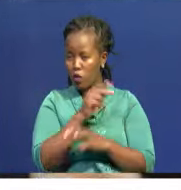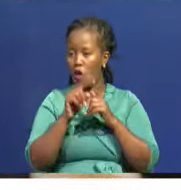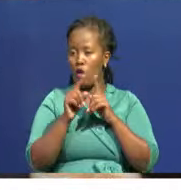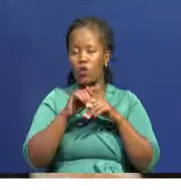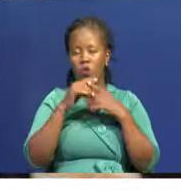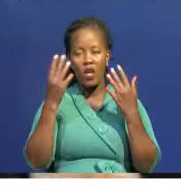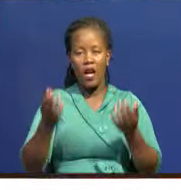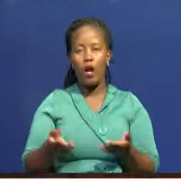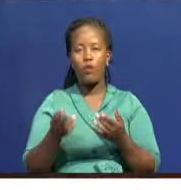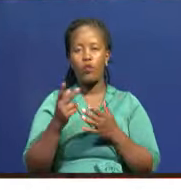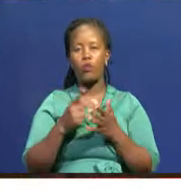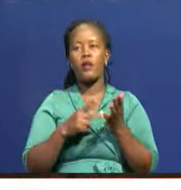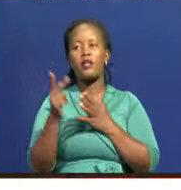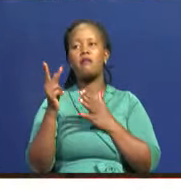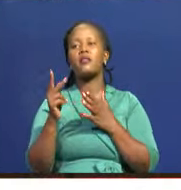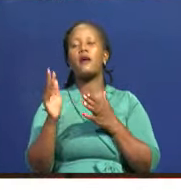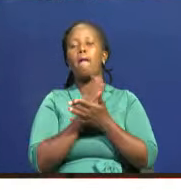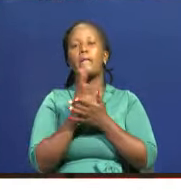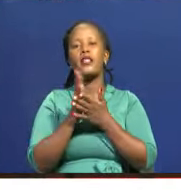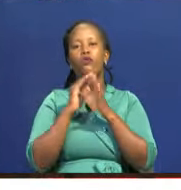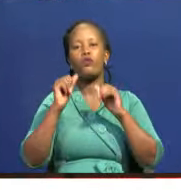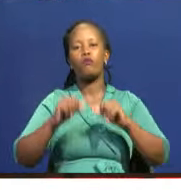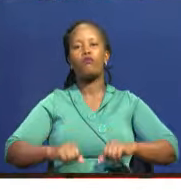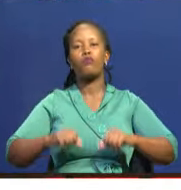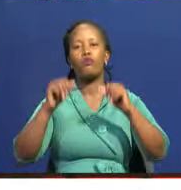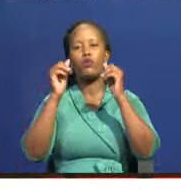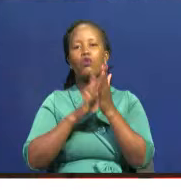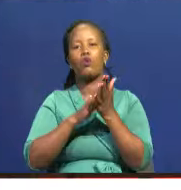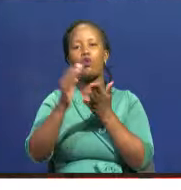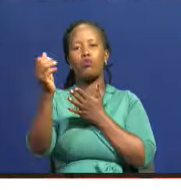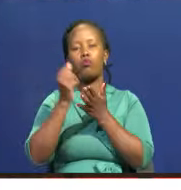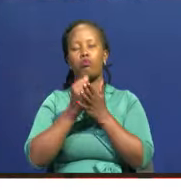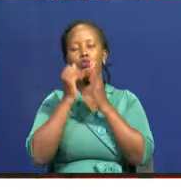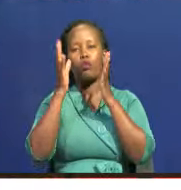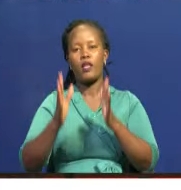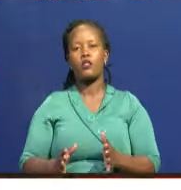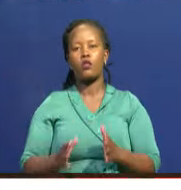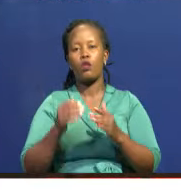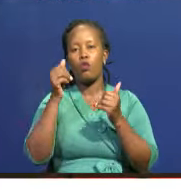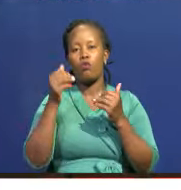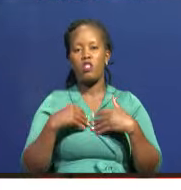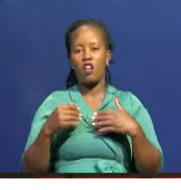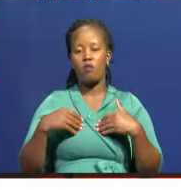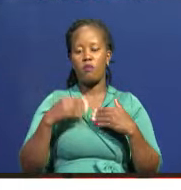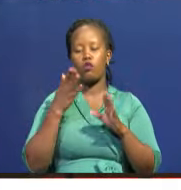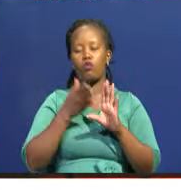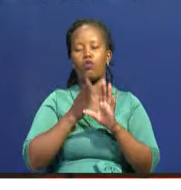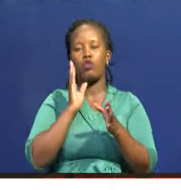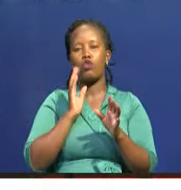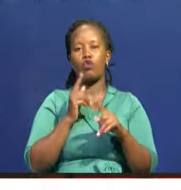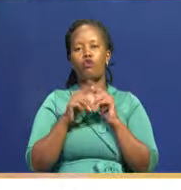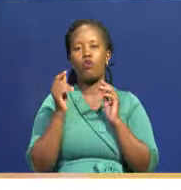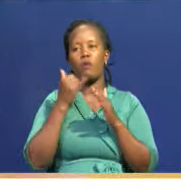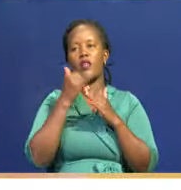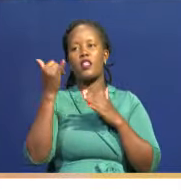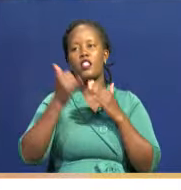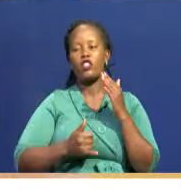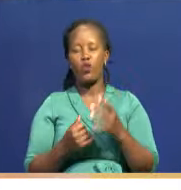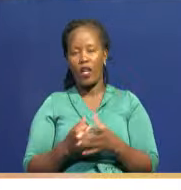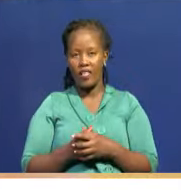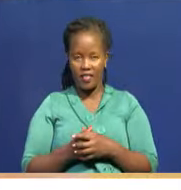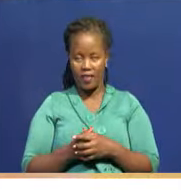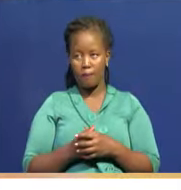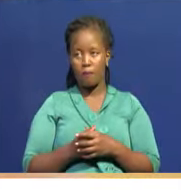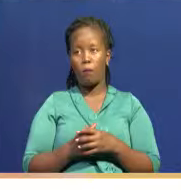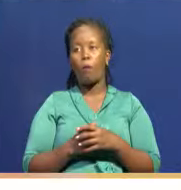bili kati ya mwajiri na mwajiriwa, ambalo tayari limeondolewa kutoka kwa mpango huo wa bima ya matibabu. To